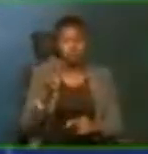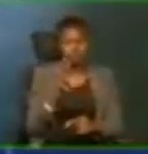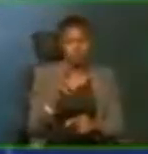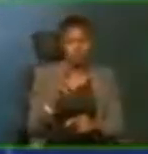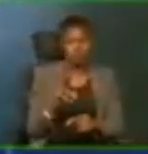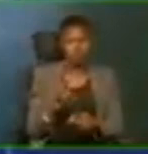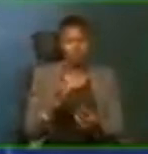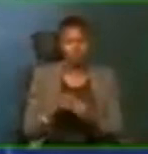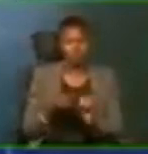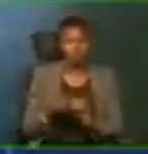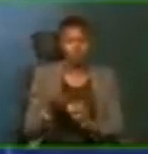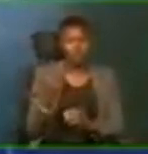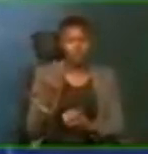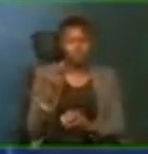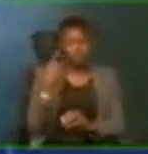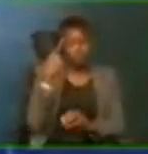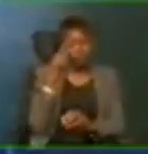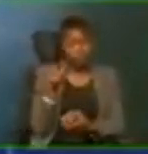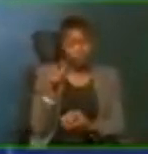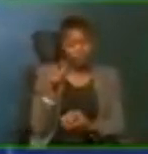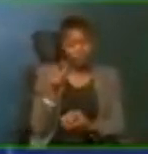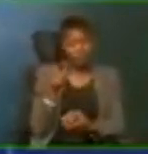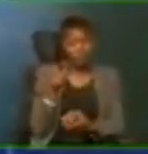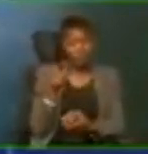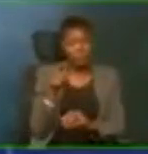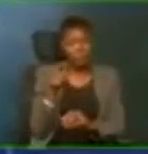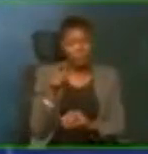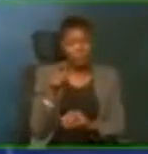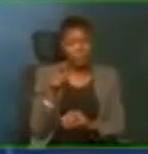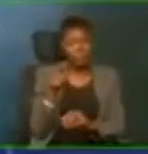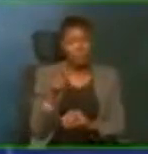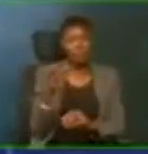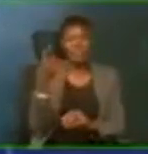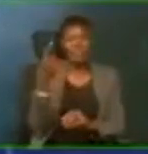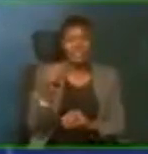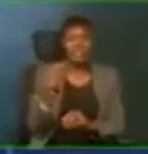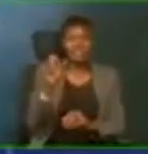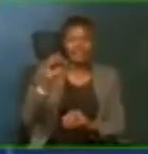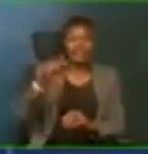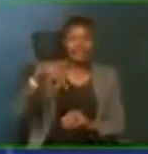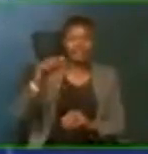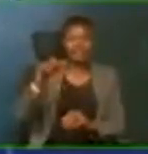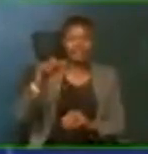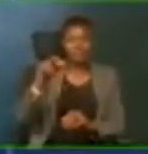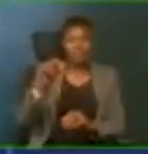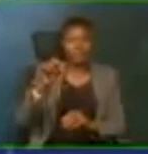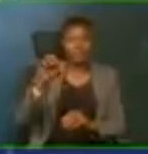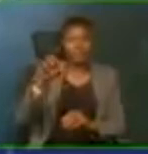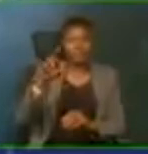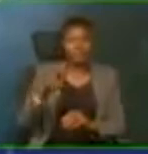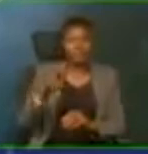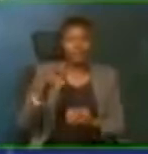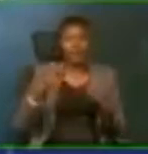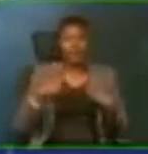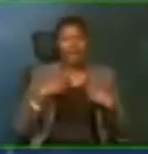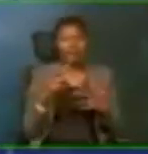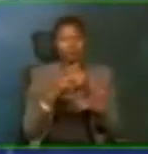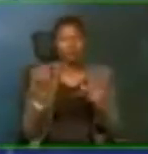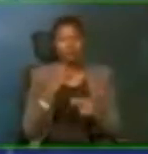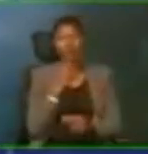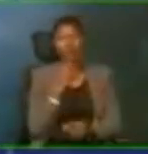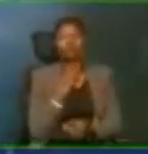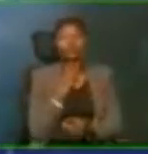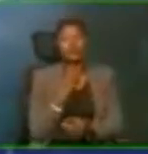number 12 spanner for. The spanner has no voice.